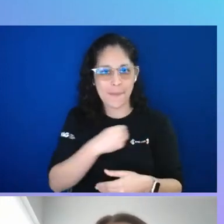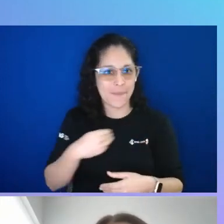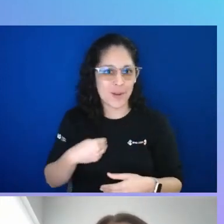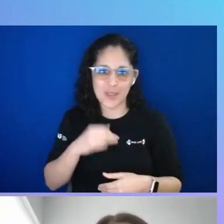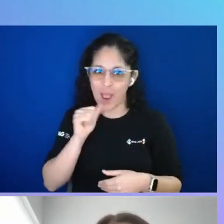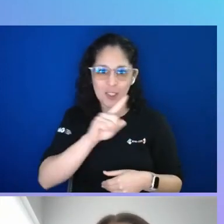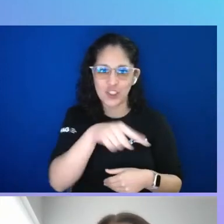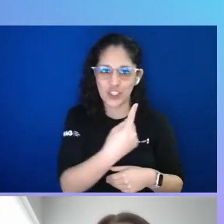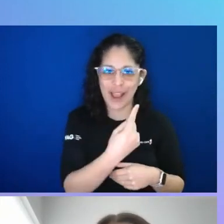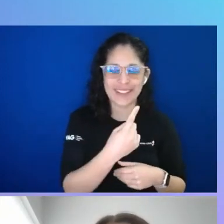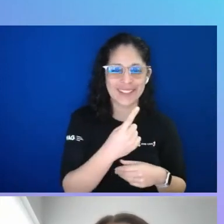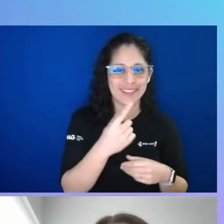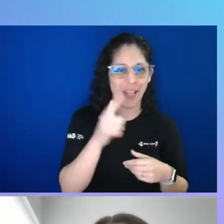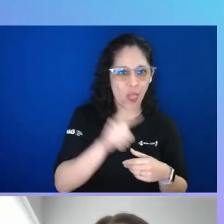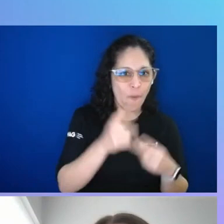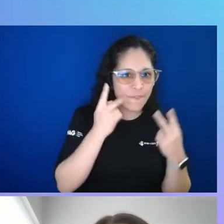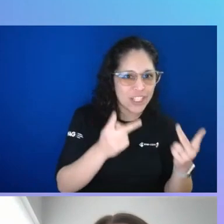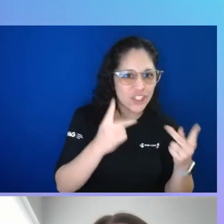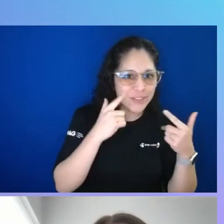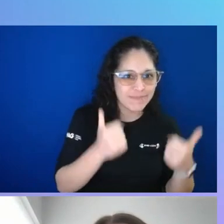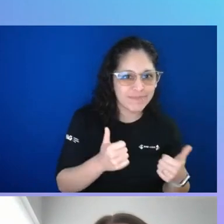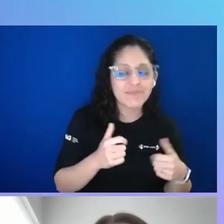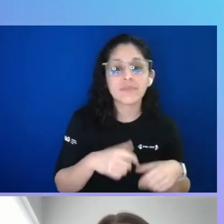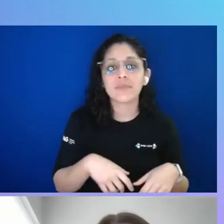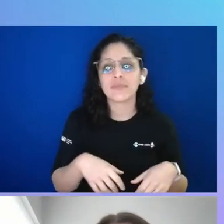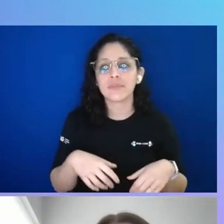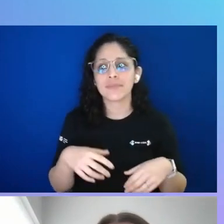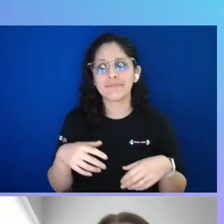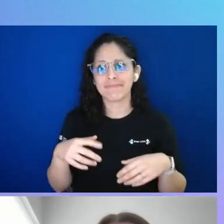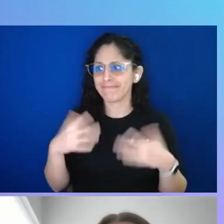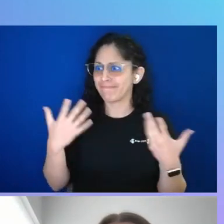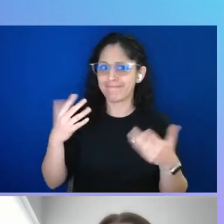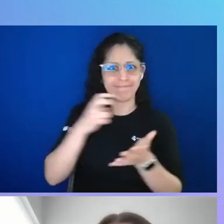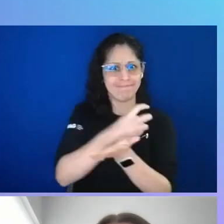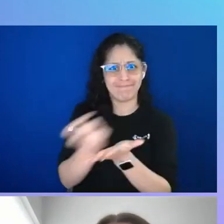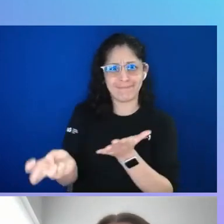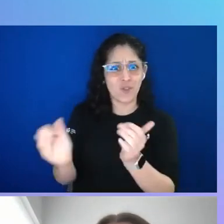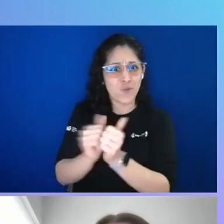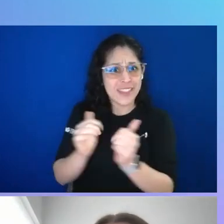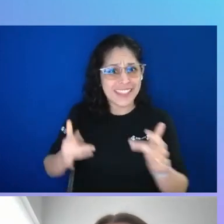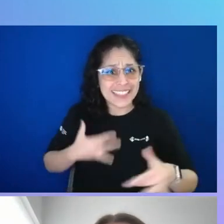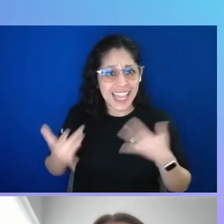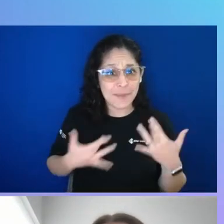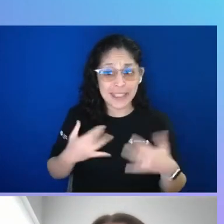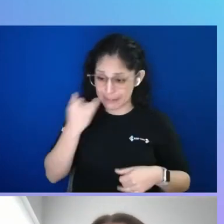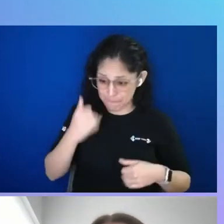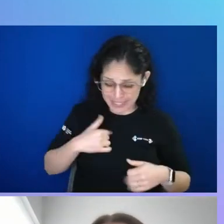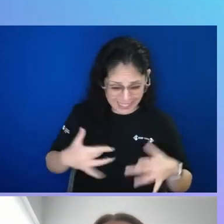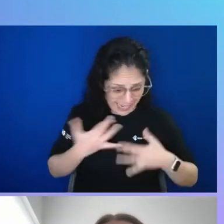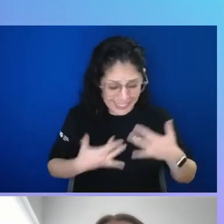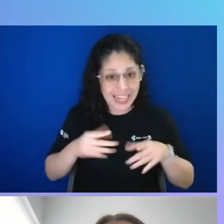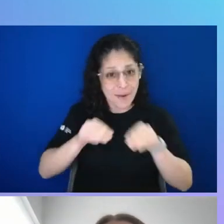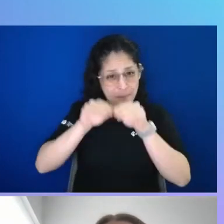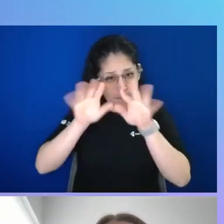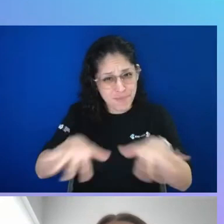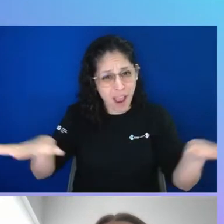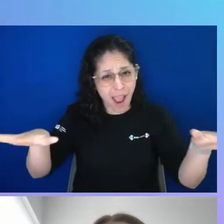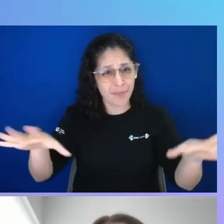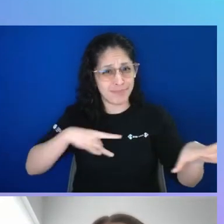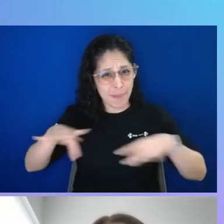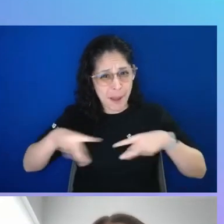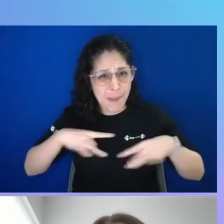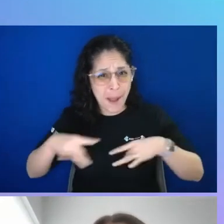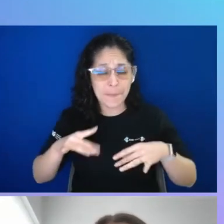I would also just say go into it with a lot of excitement, and excitement is infectious. So get everyone really on board and also